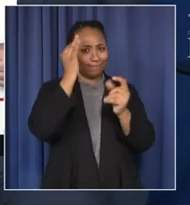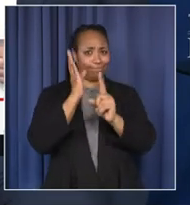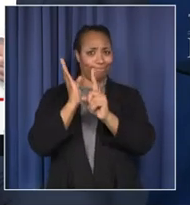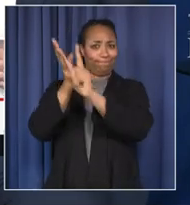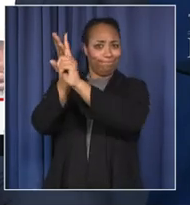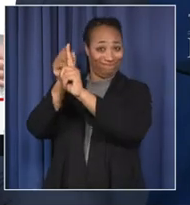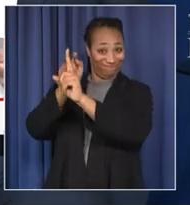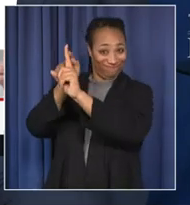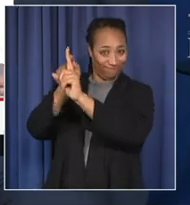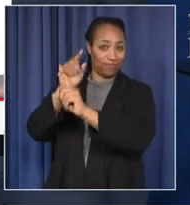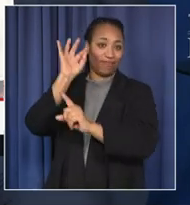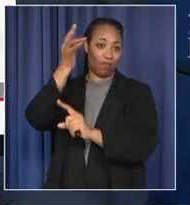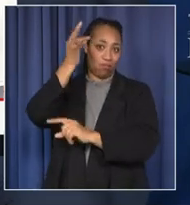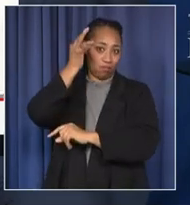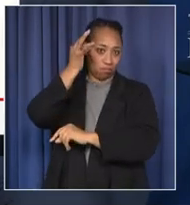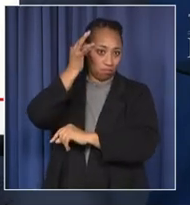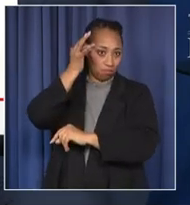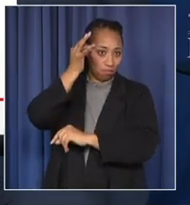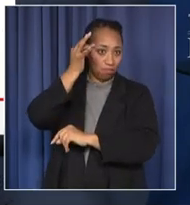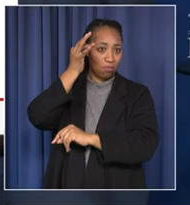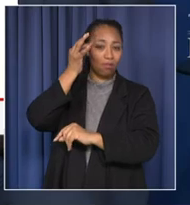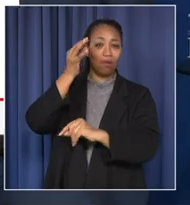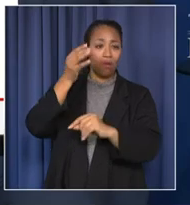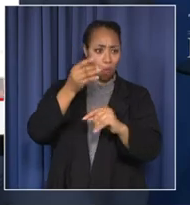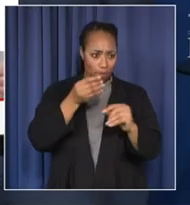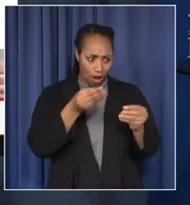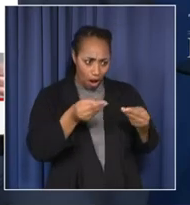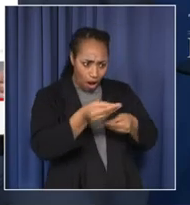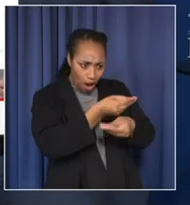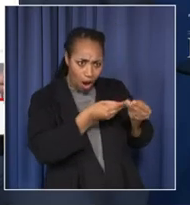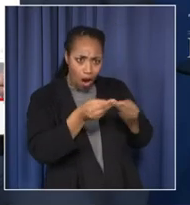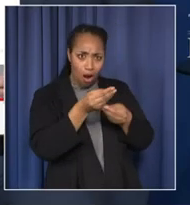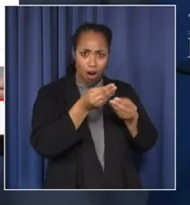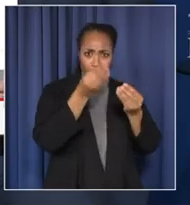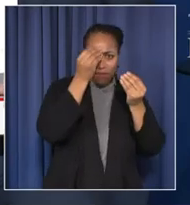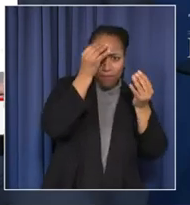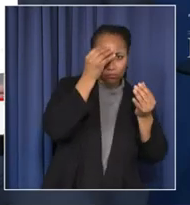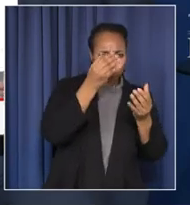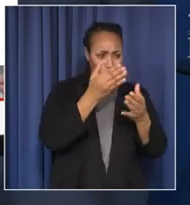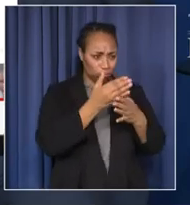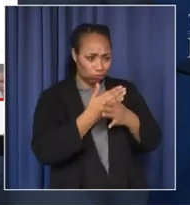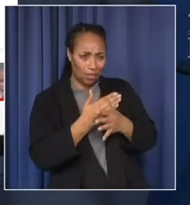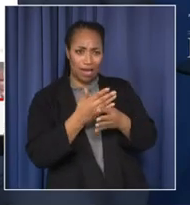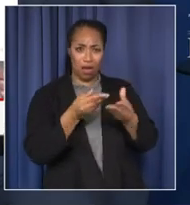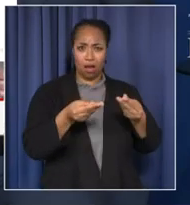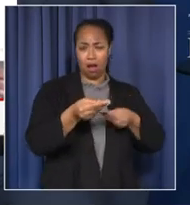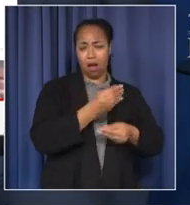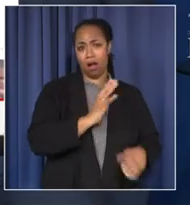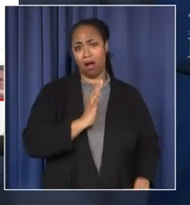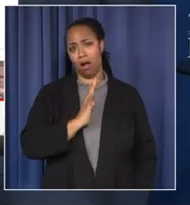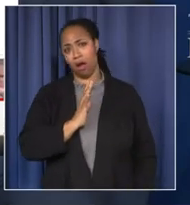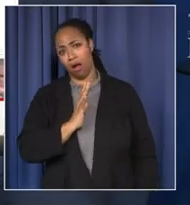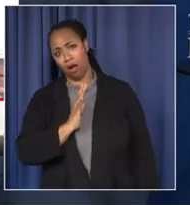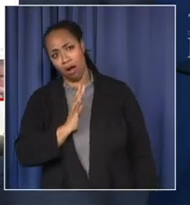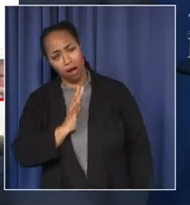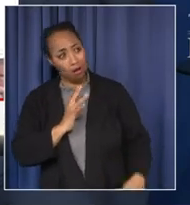share, and we are using what we learned in our kind of 10-year investment to